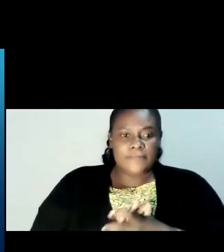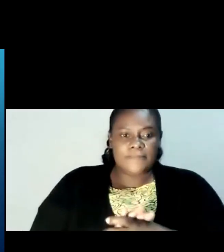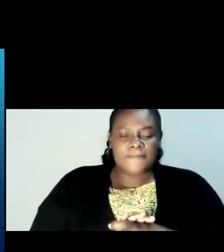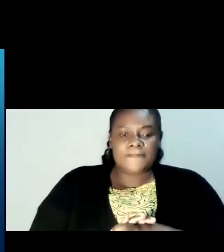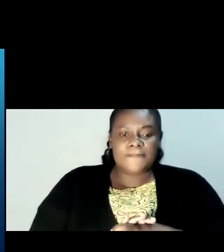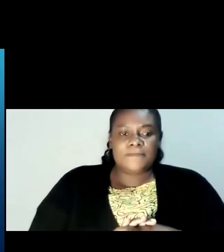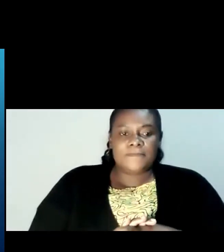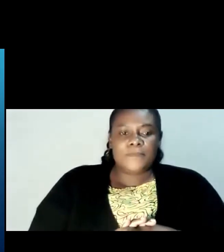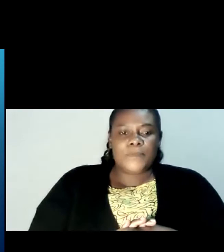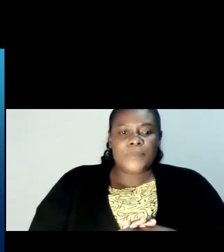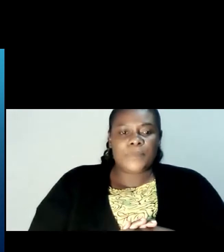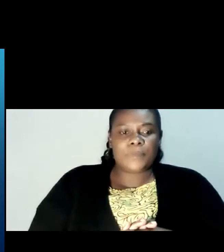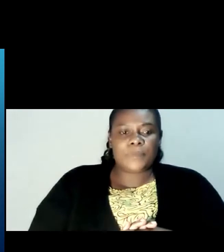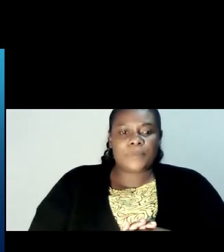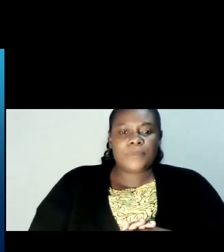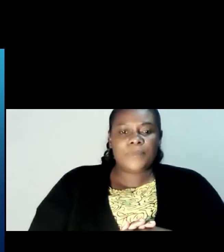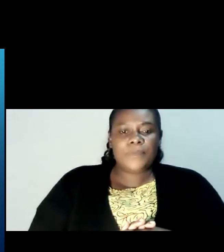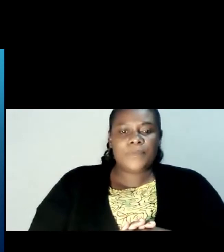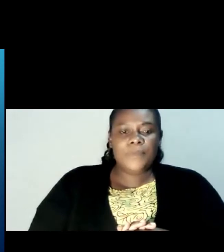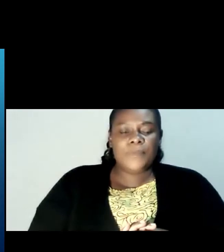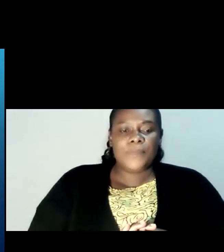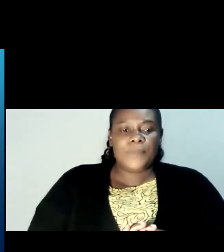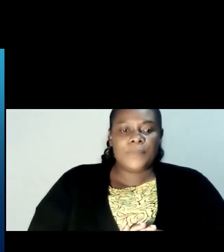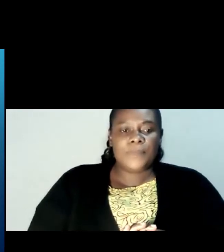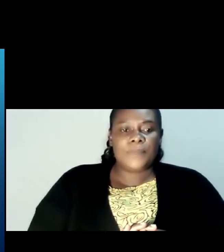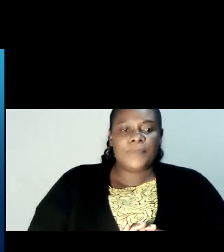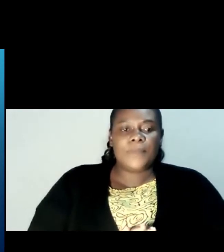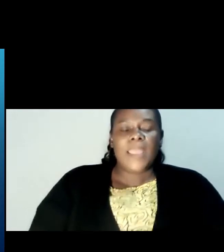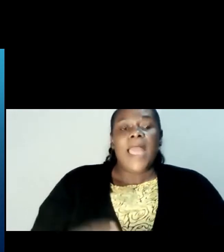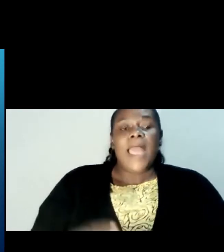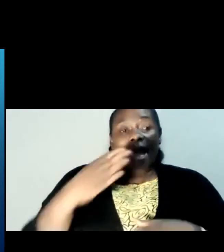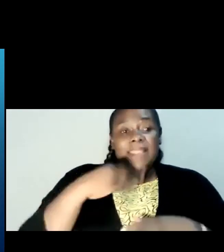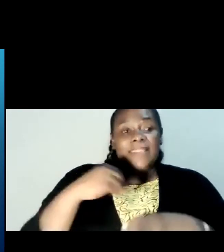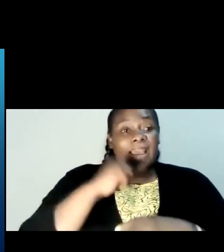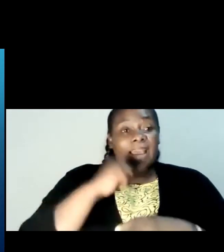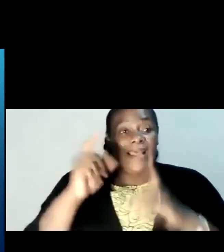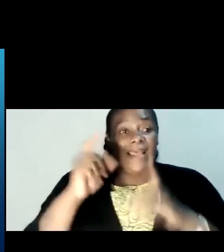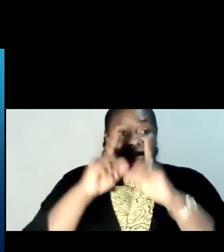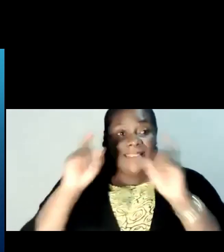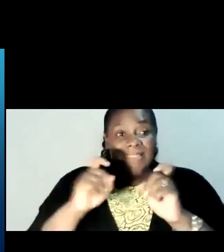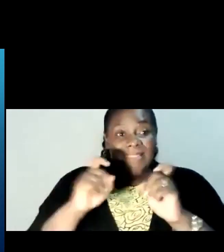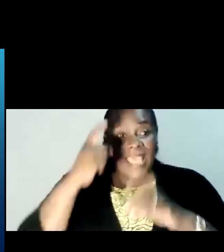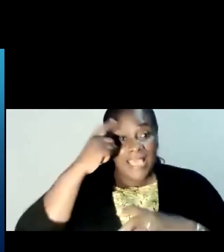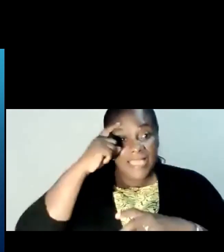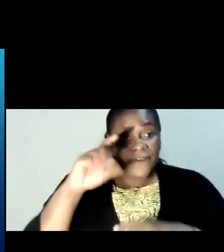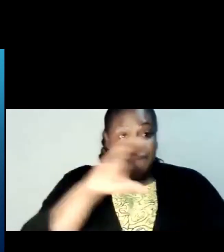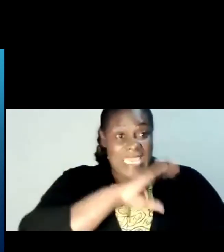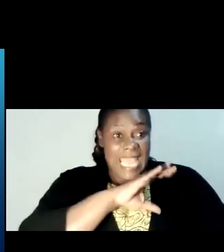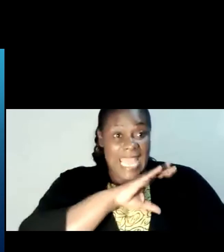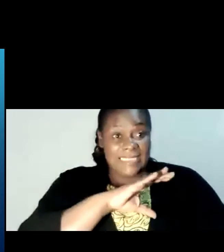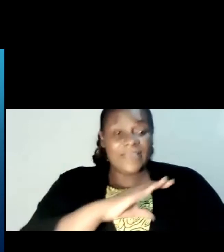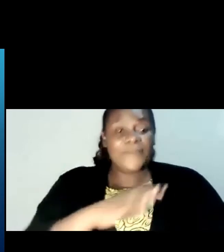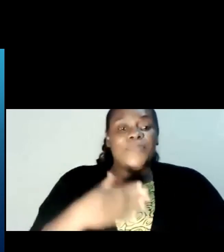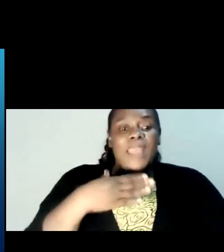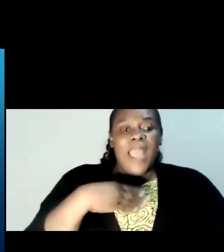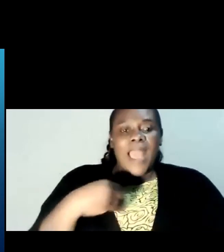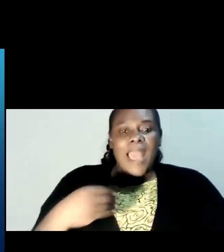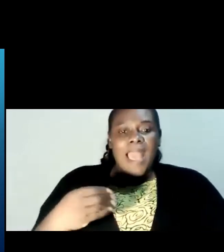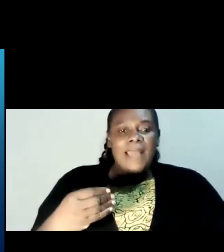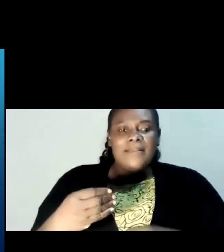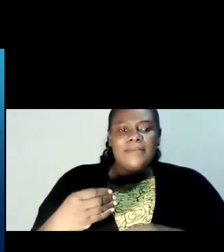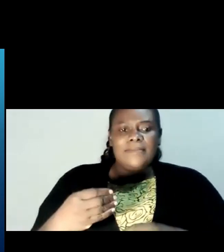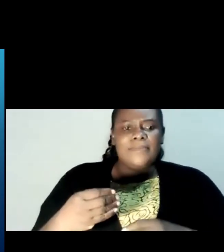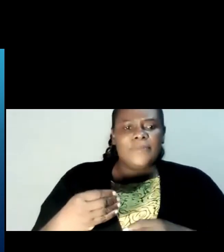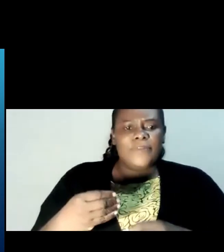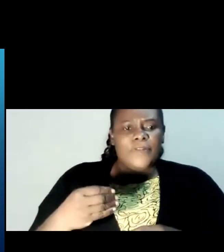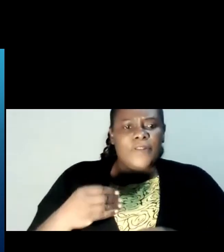There's other types of screens that can be done for cancer, and these include screens for things like colon cancer,